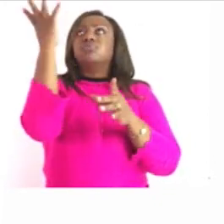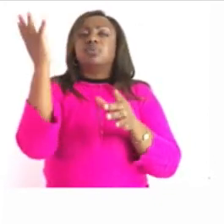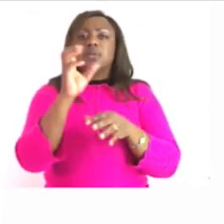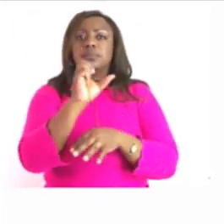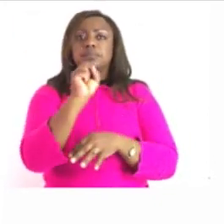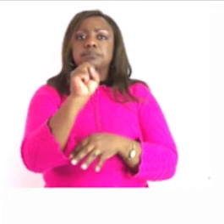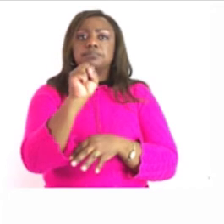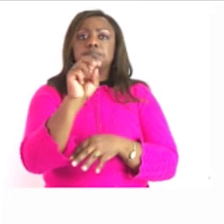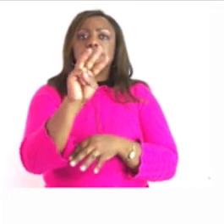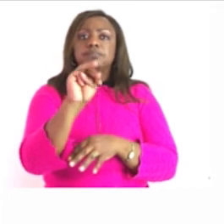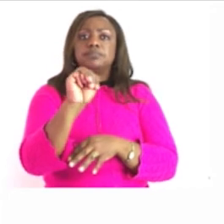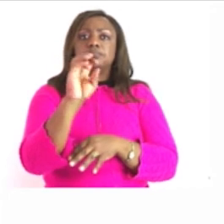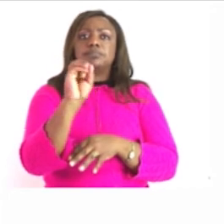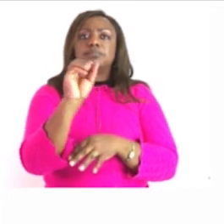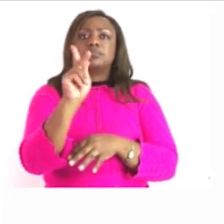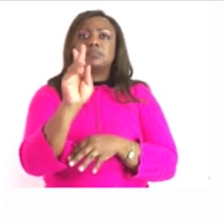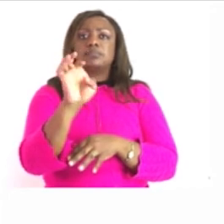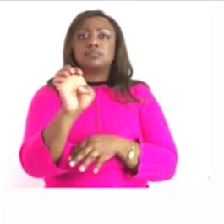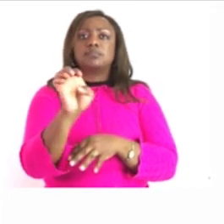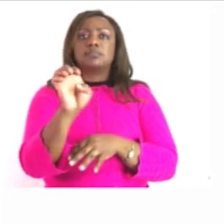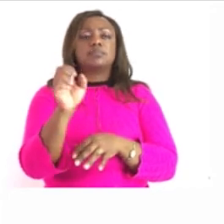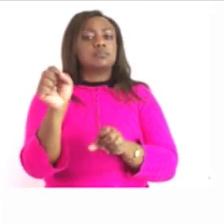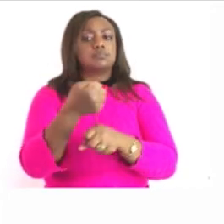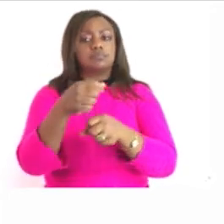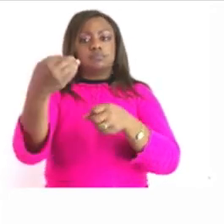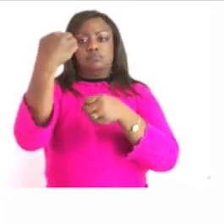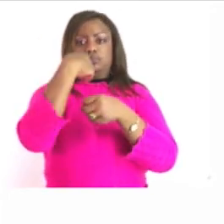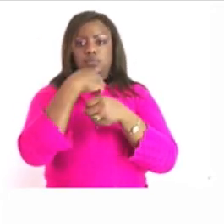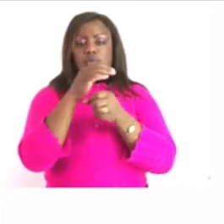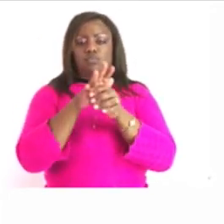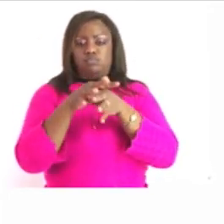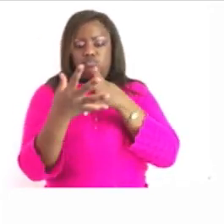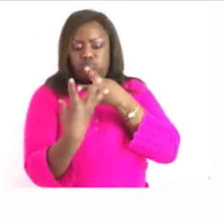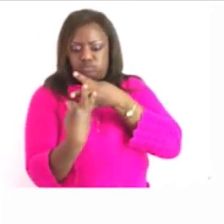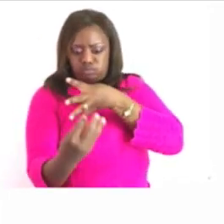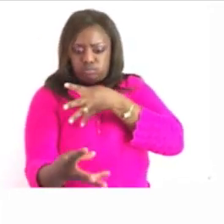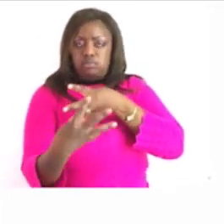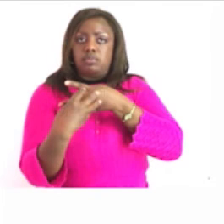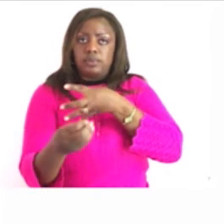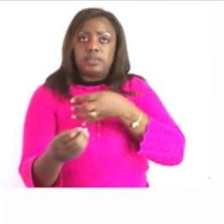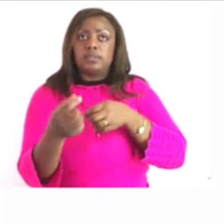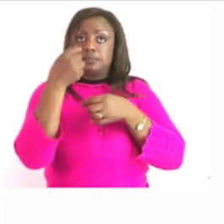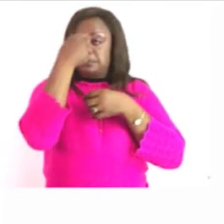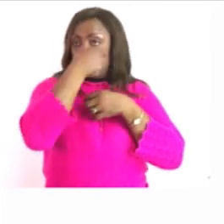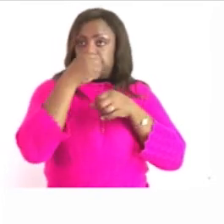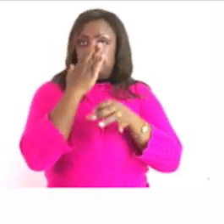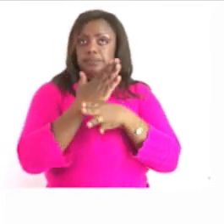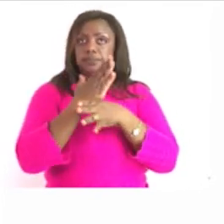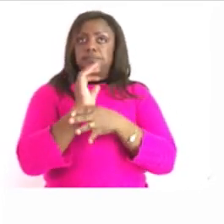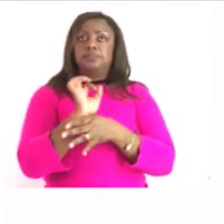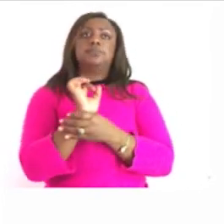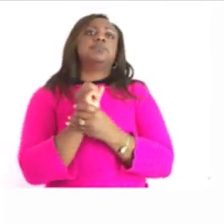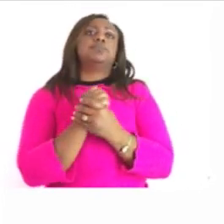make sure that the air that we breathe in, the dust and all those unwanted particles in the air do not go down until